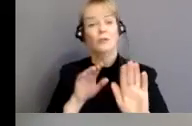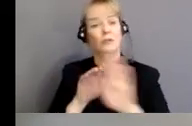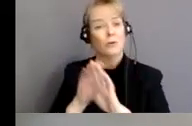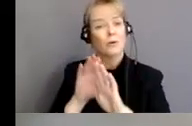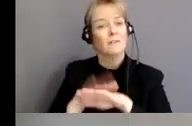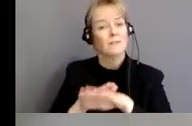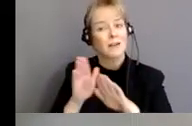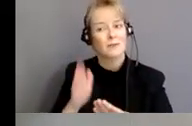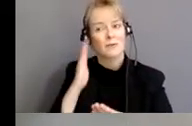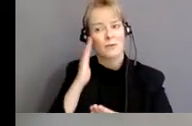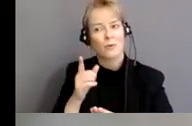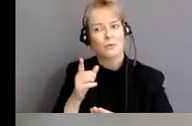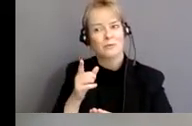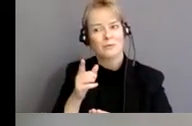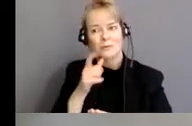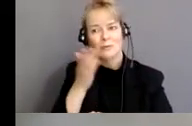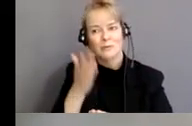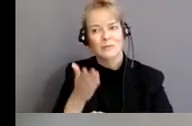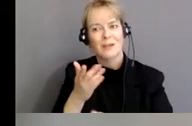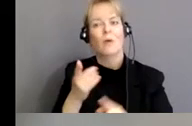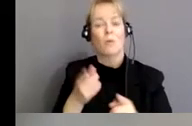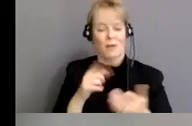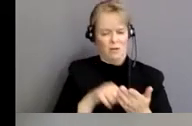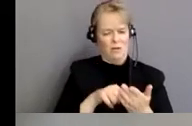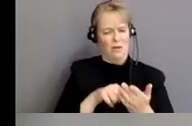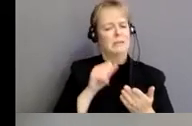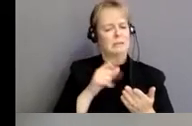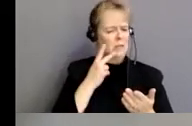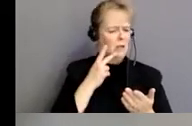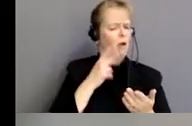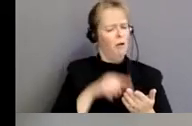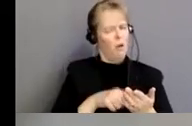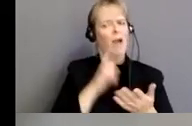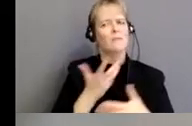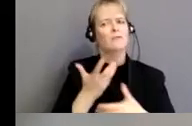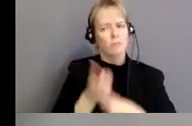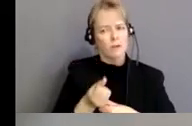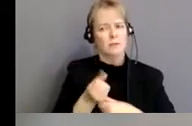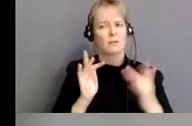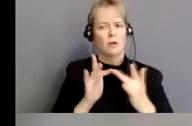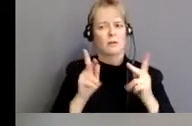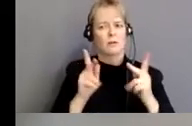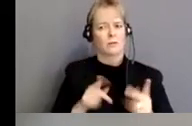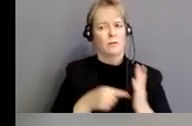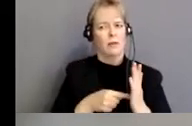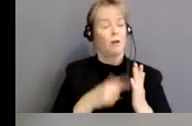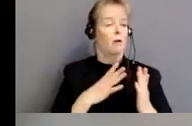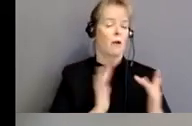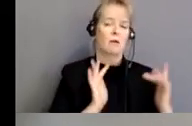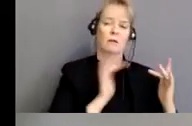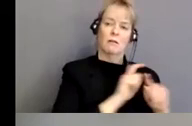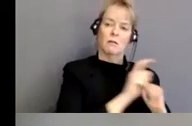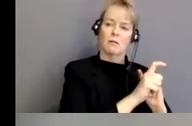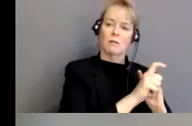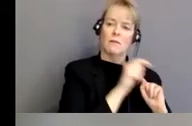have this trusted contact person information on your form that they can contact on your behalf. Maybe there's other things that you